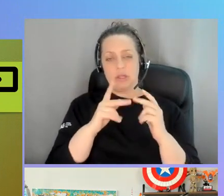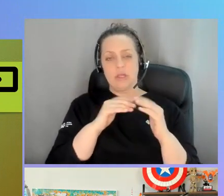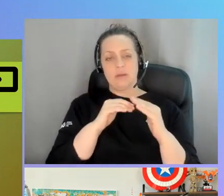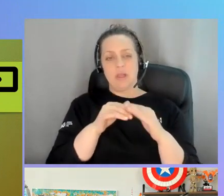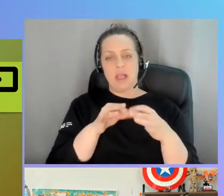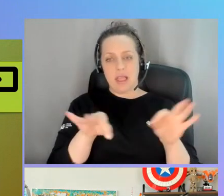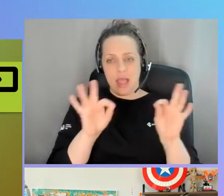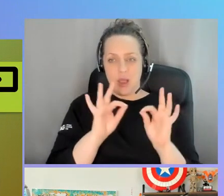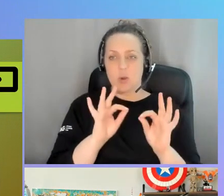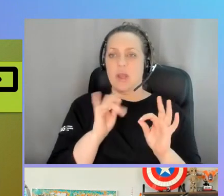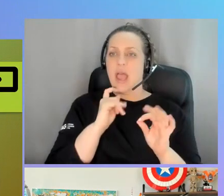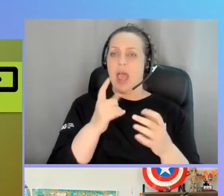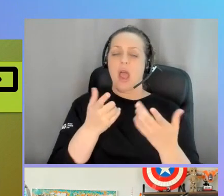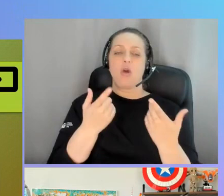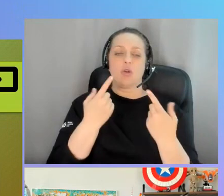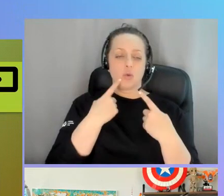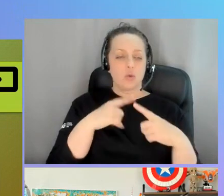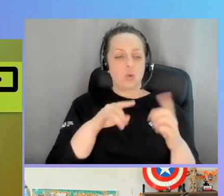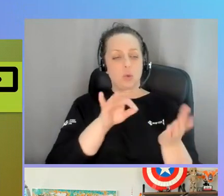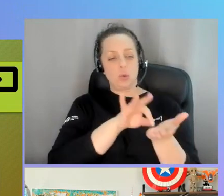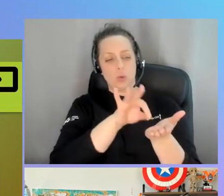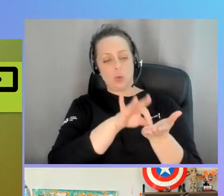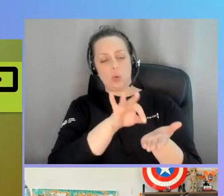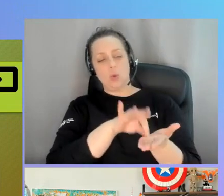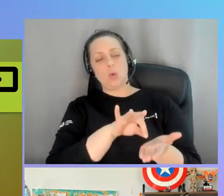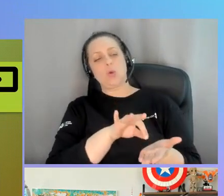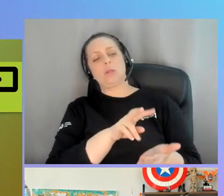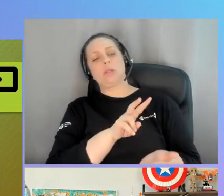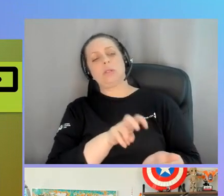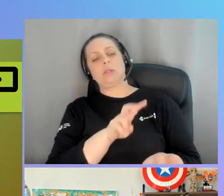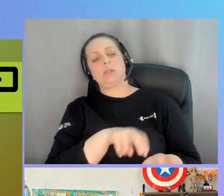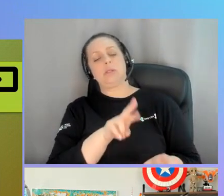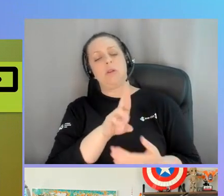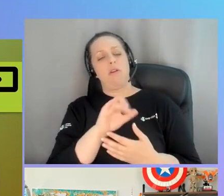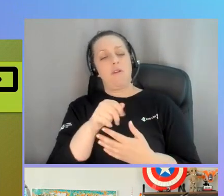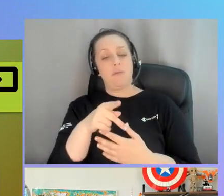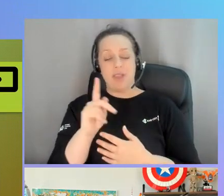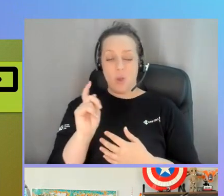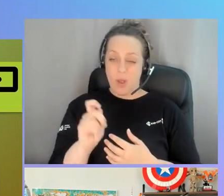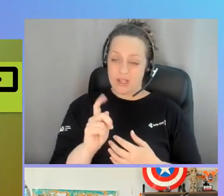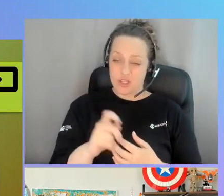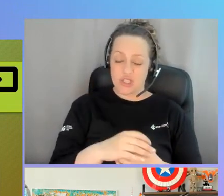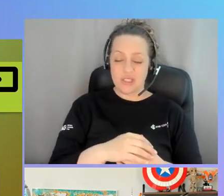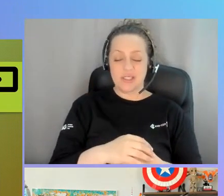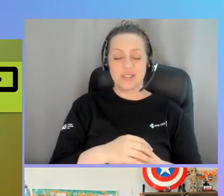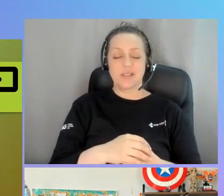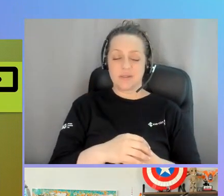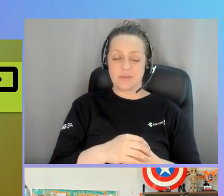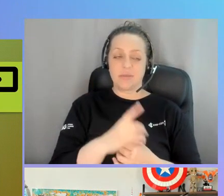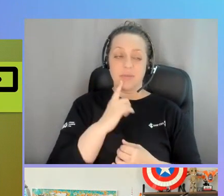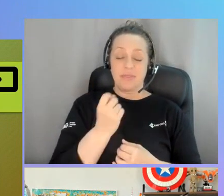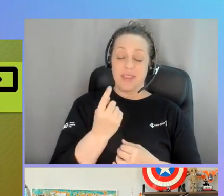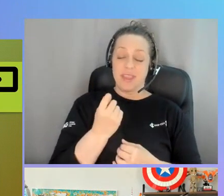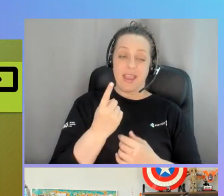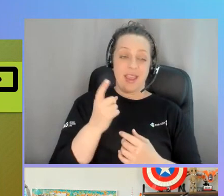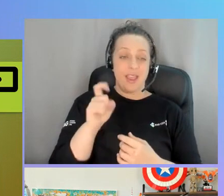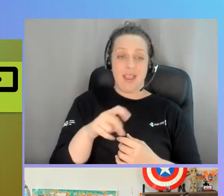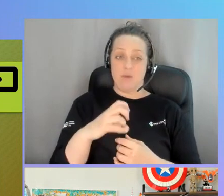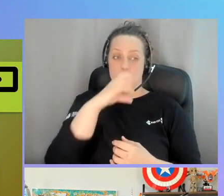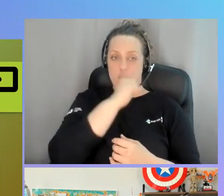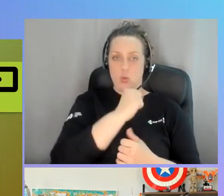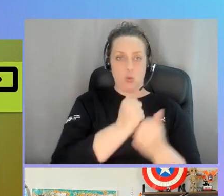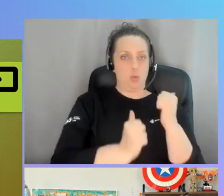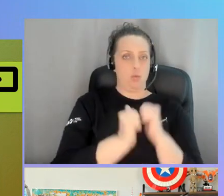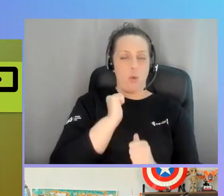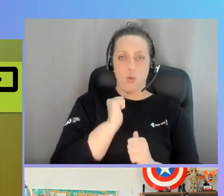it, how to score and consider accessibility within the RFP questions, because you have to assume that